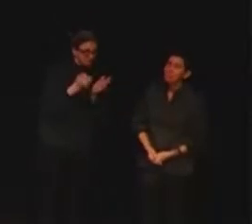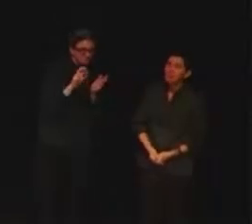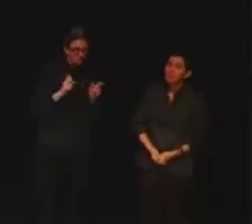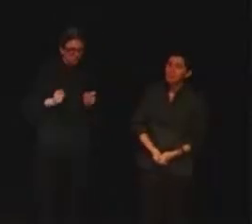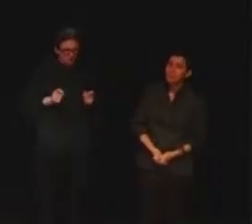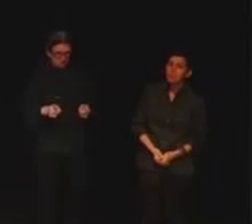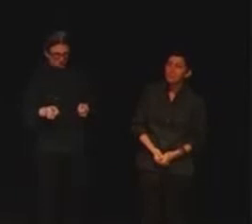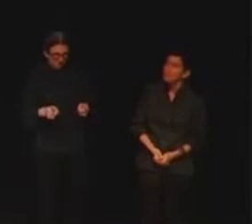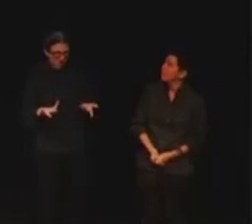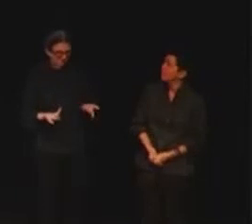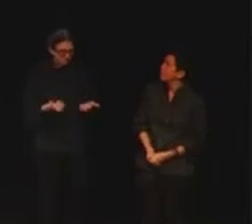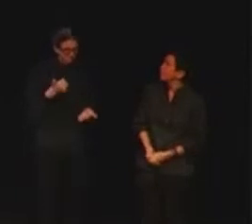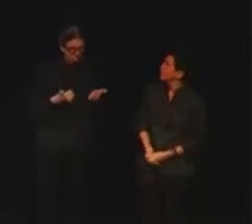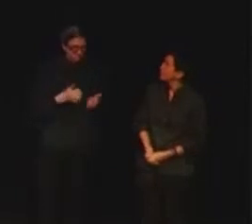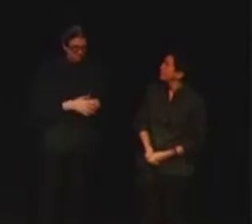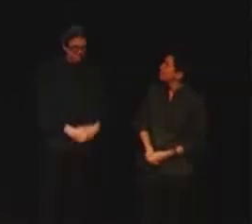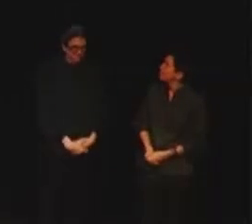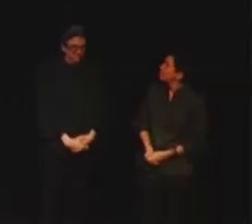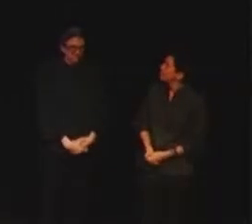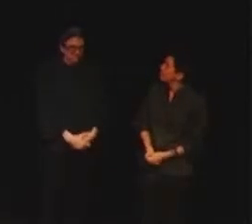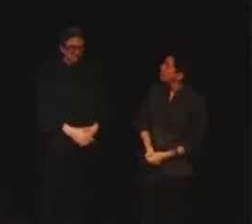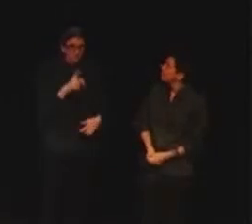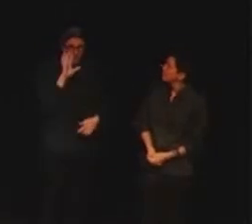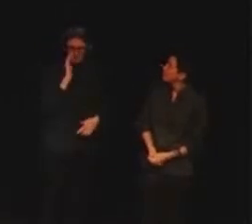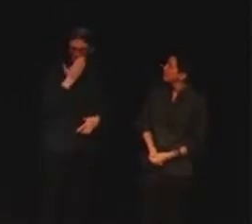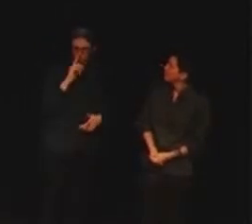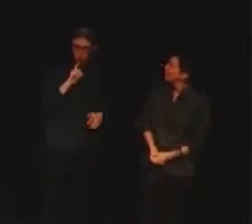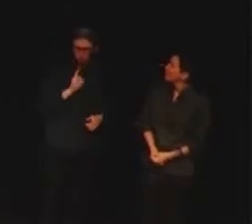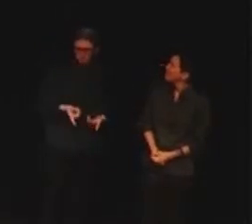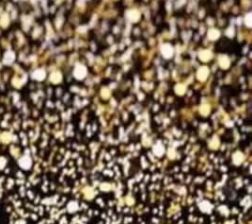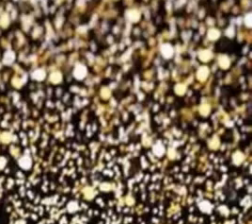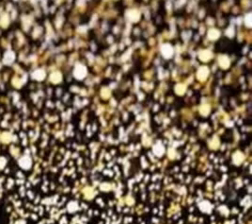stick to something that you had in advance? Because it looked so real, so.